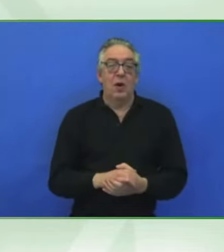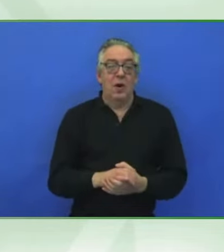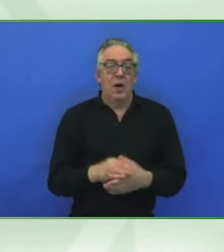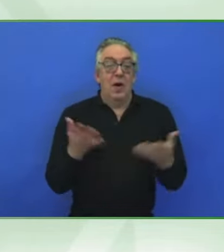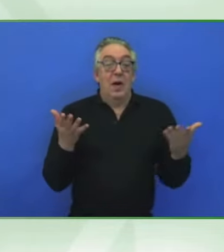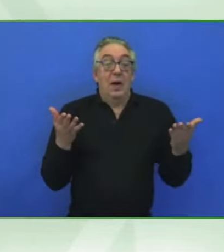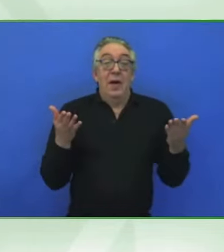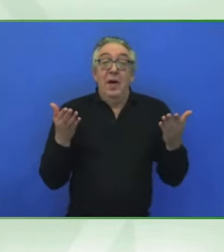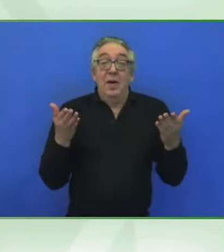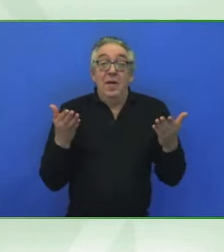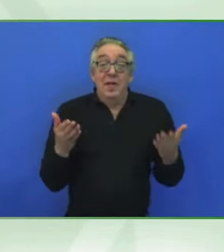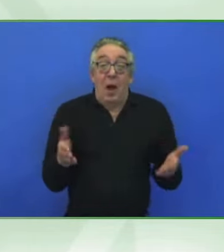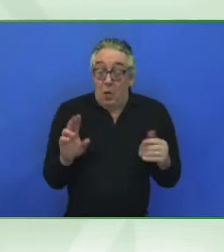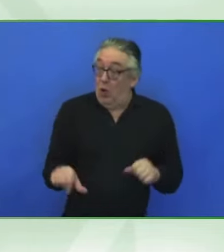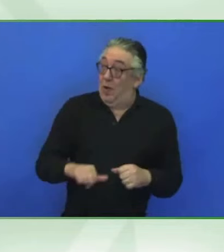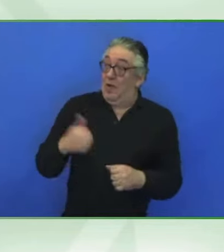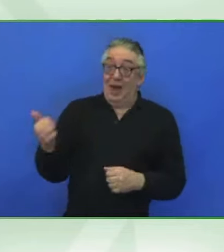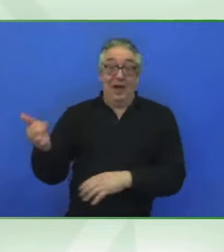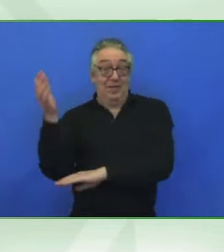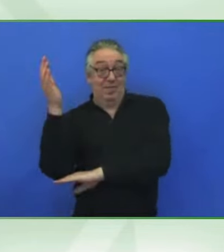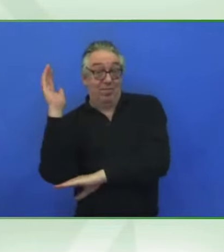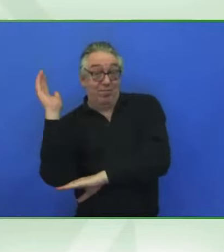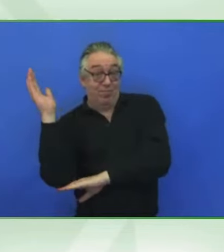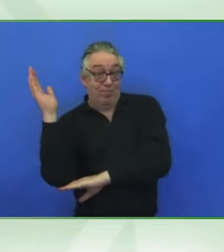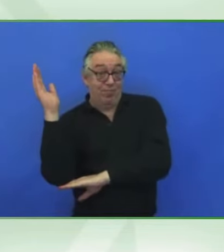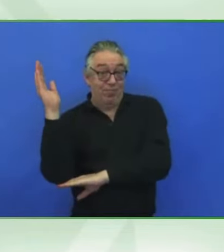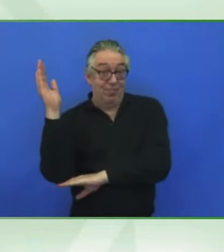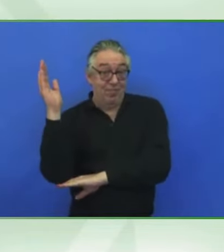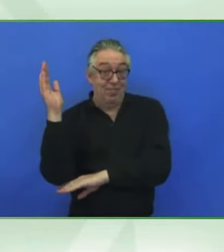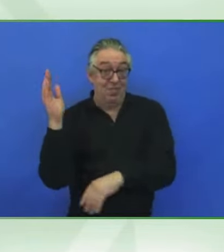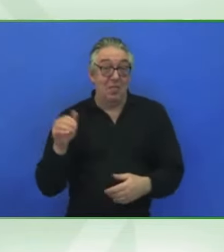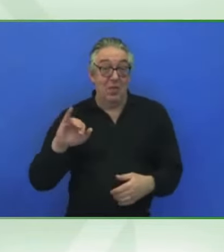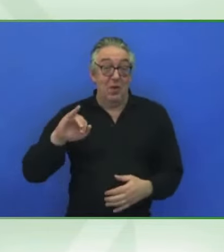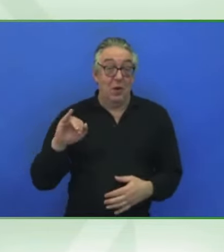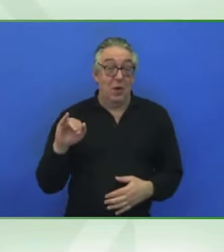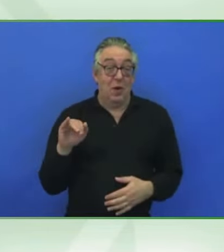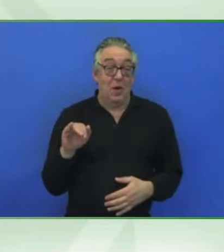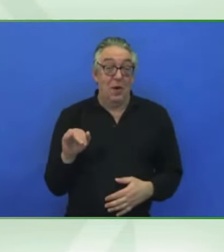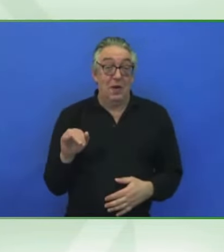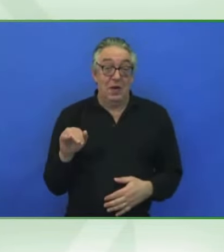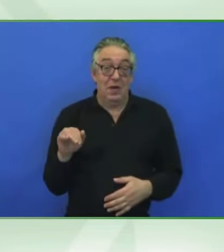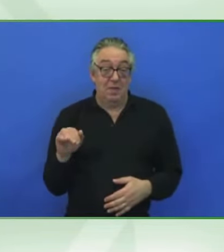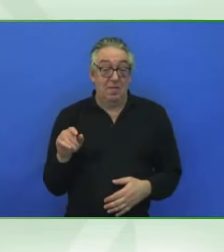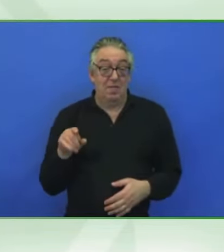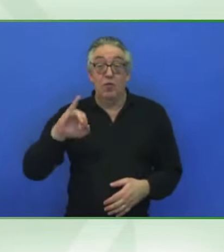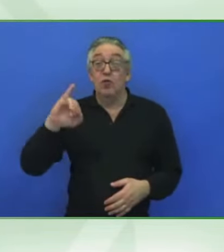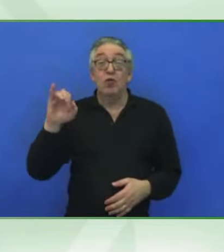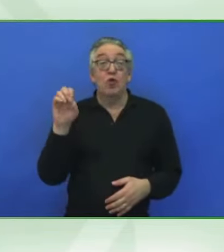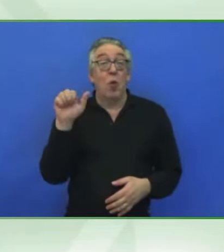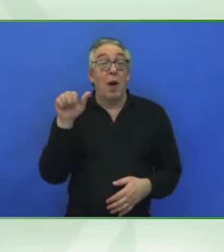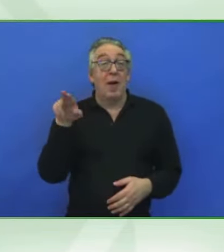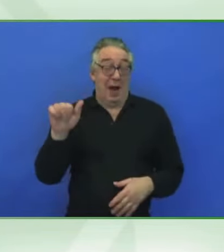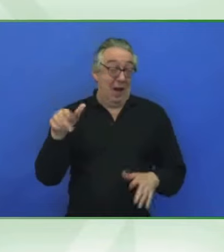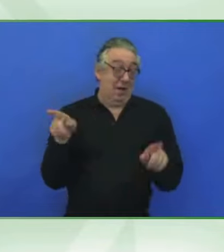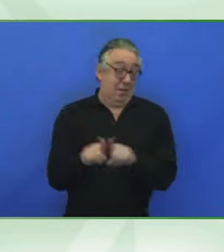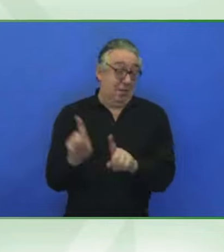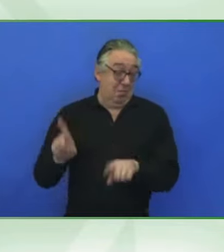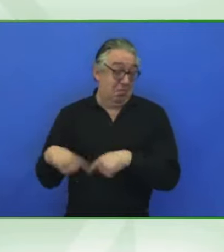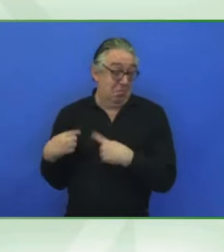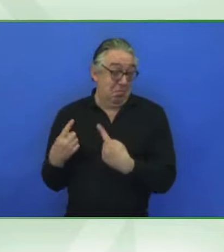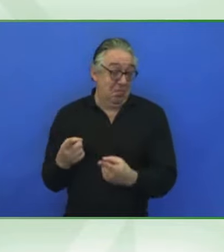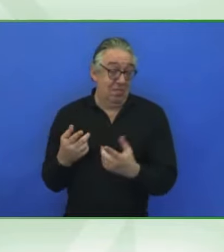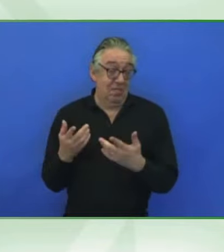solutions jointly, well, that's just what Joanna has been doing throughout her entire career. So it's my pleasure to introduce Joanna